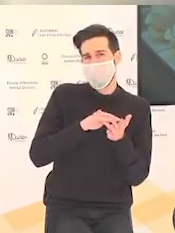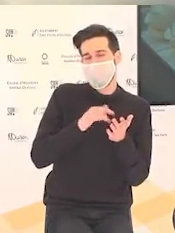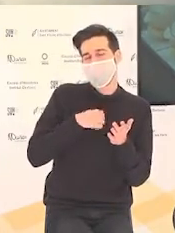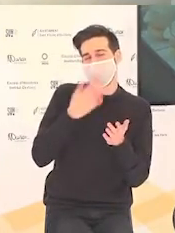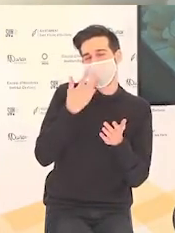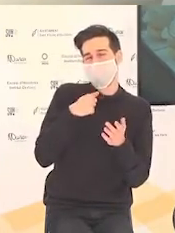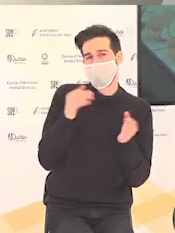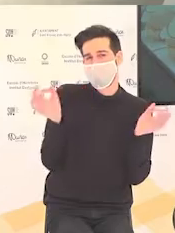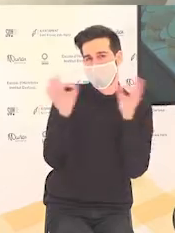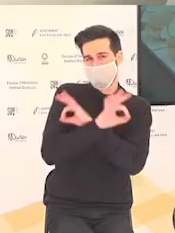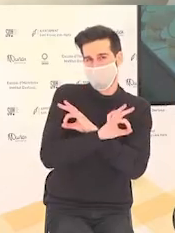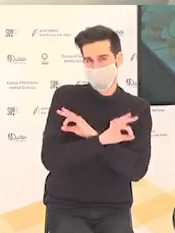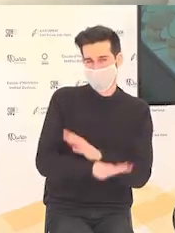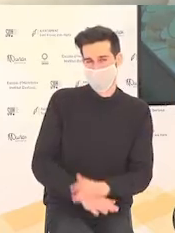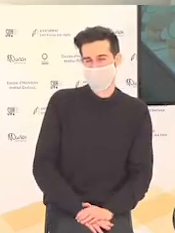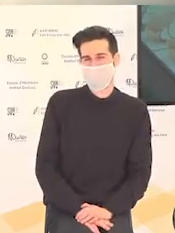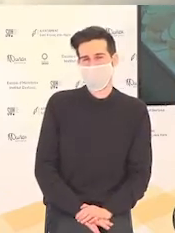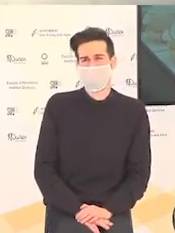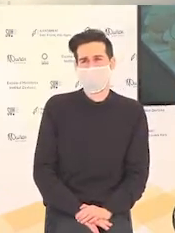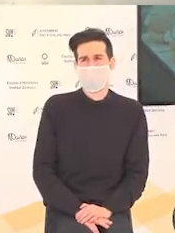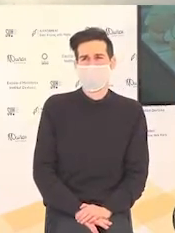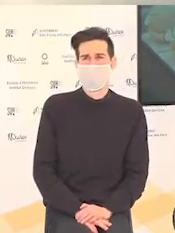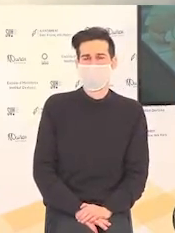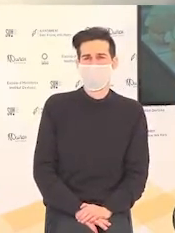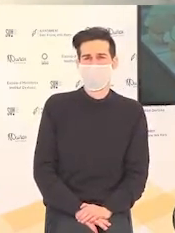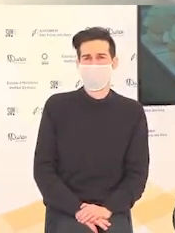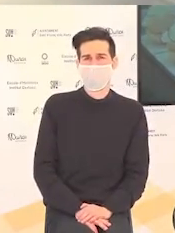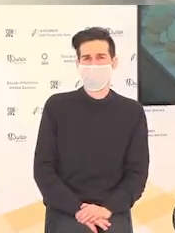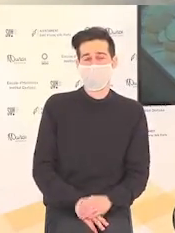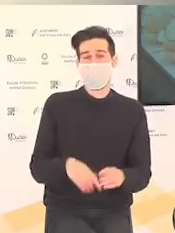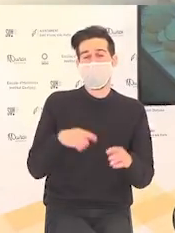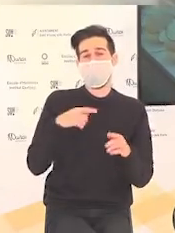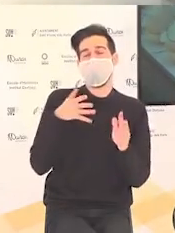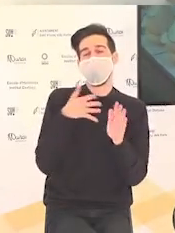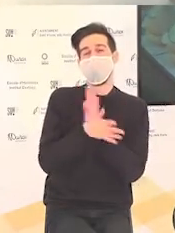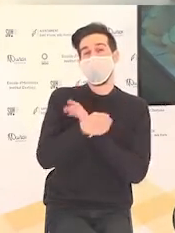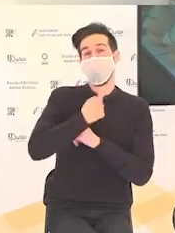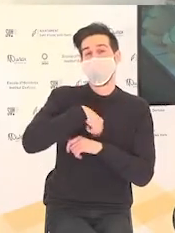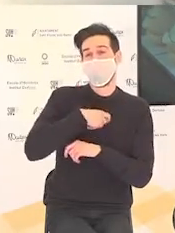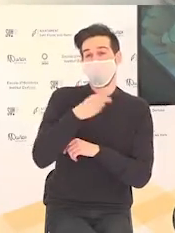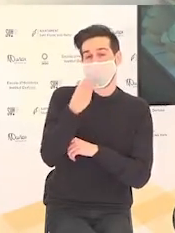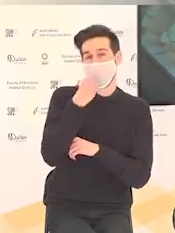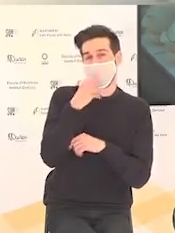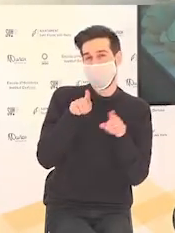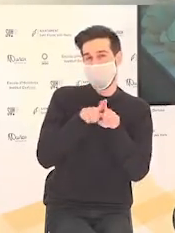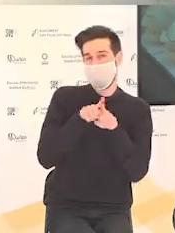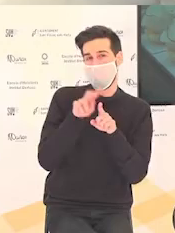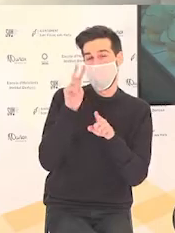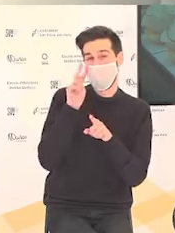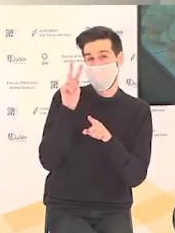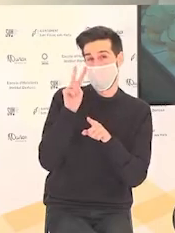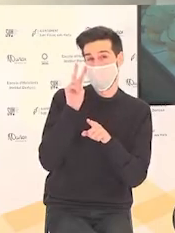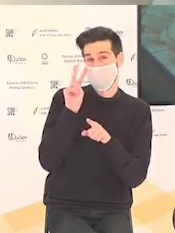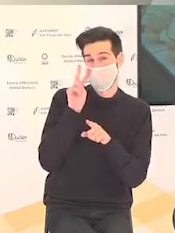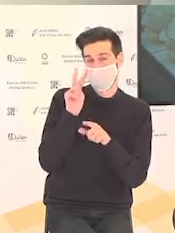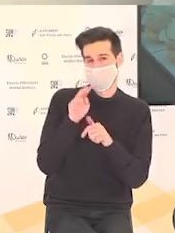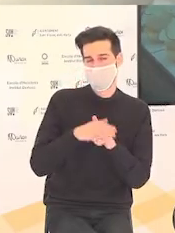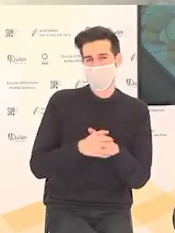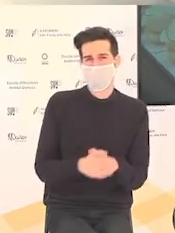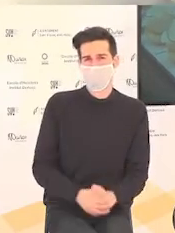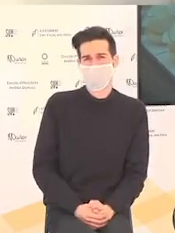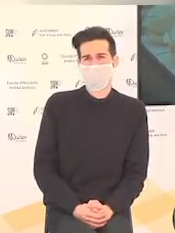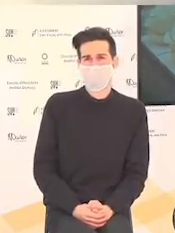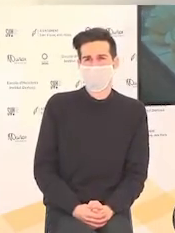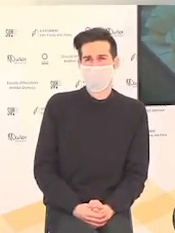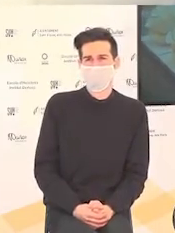Because we eat with our eyes. Porque comemos con la vista. If you go to a pastry shop and you don't like the look of the cake, you're probably not going to